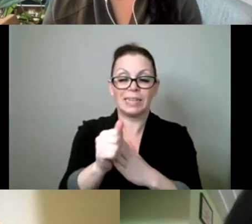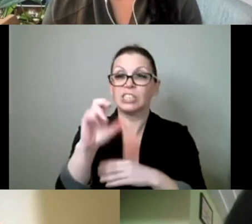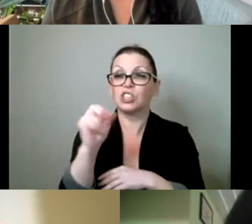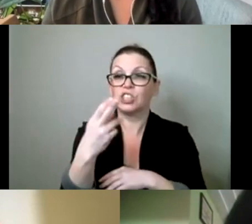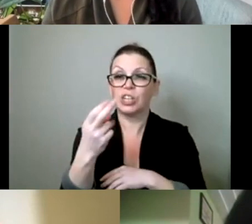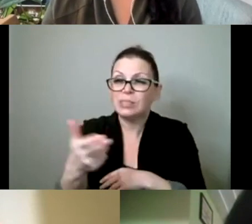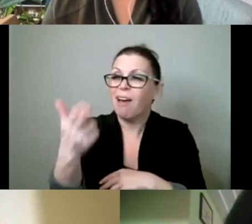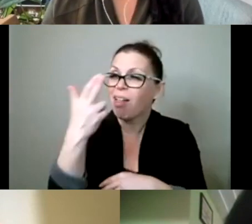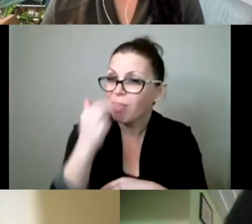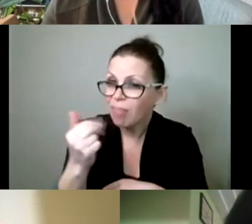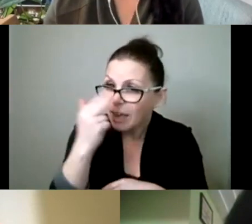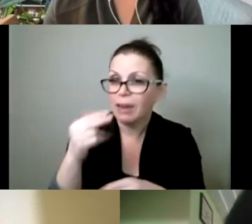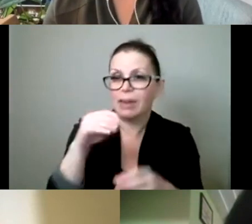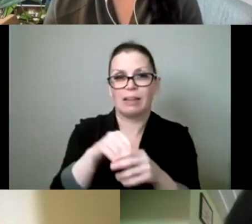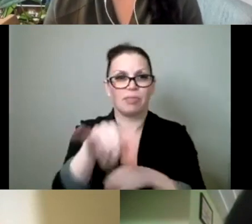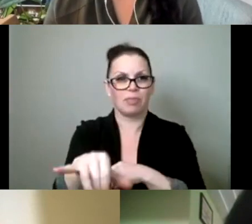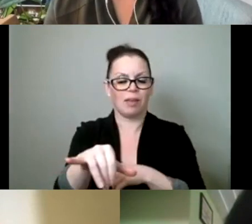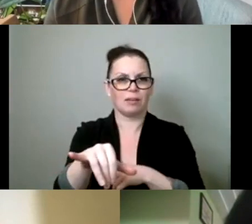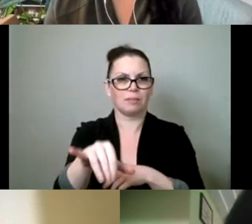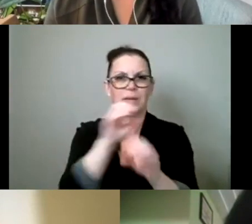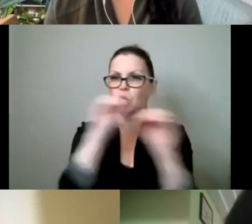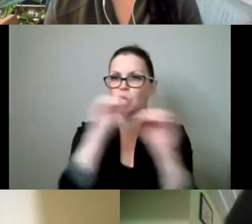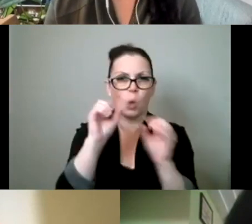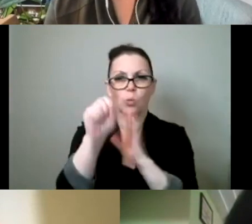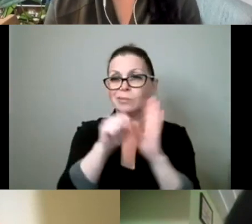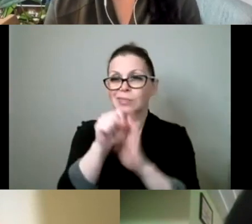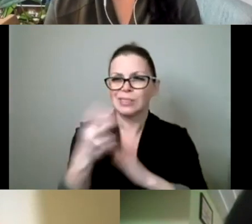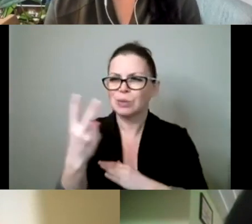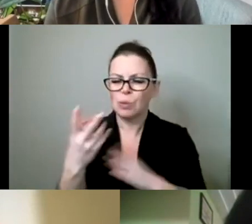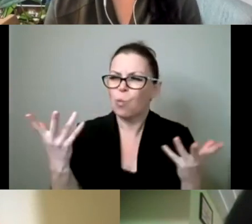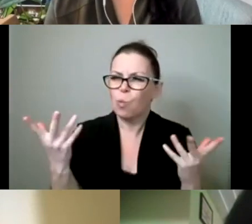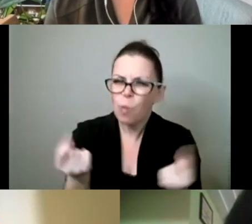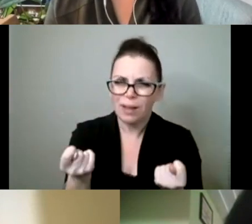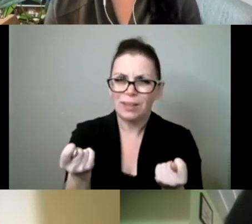that. And no season two. What?